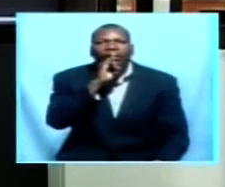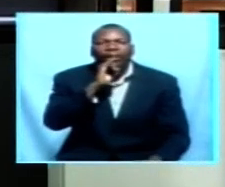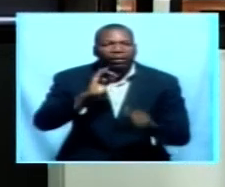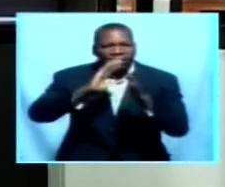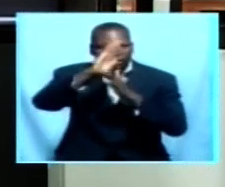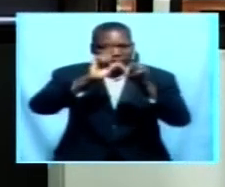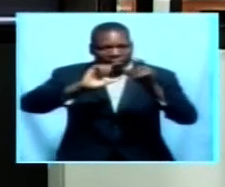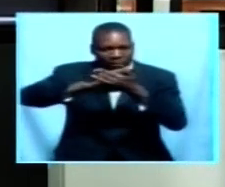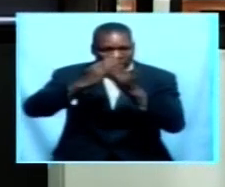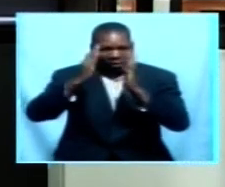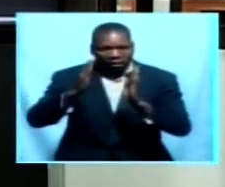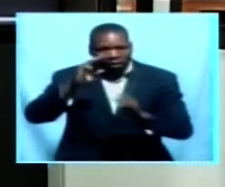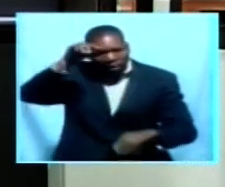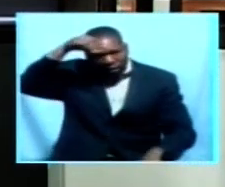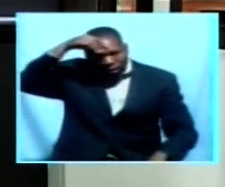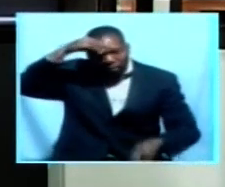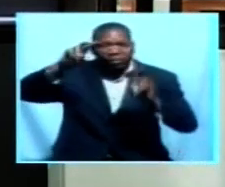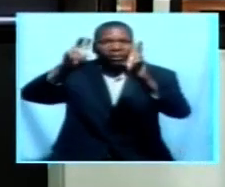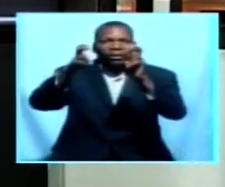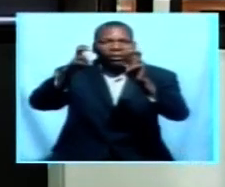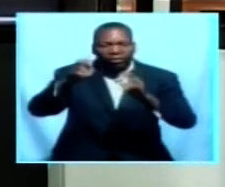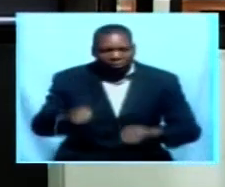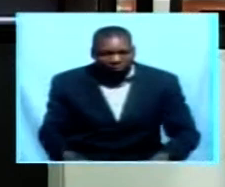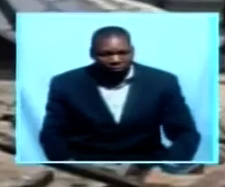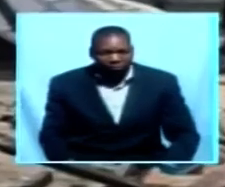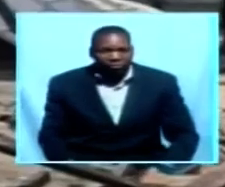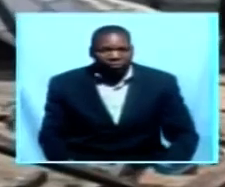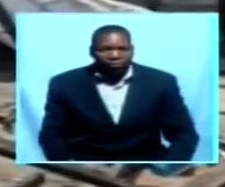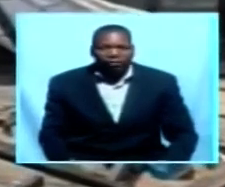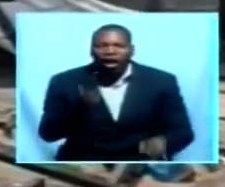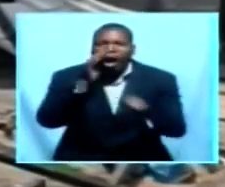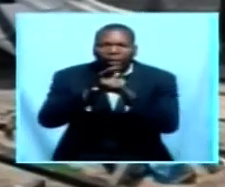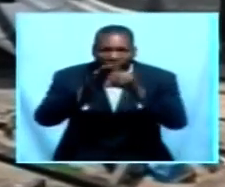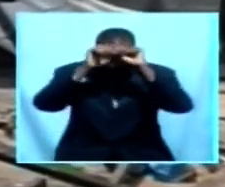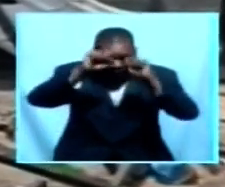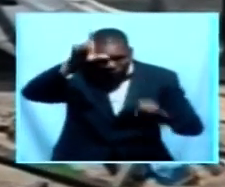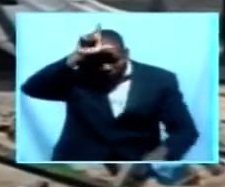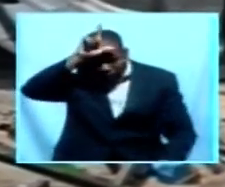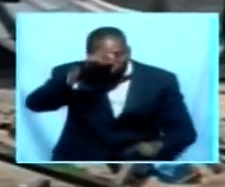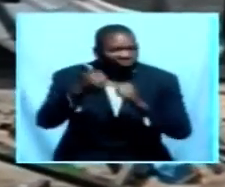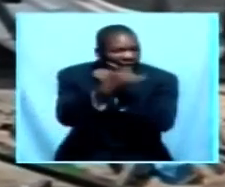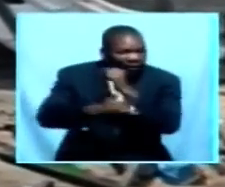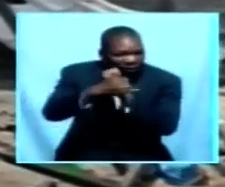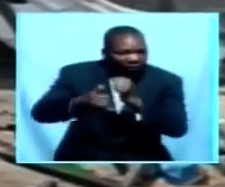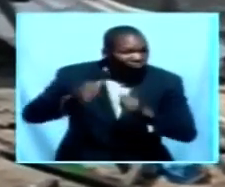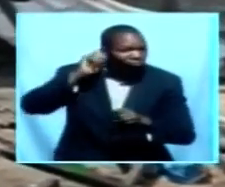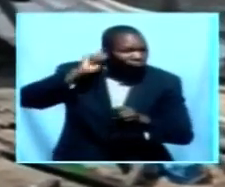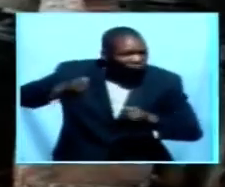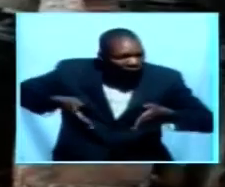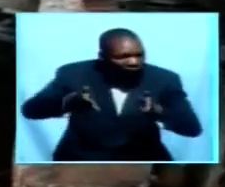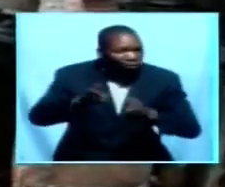Mwale. Stories making headlines. President Edgar Lungu vows that he will not allow lawlessness in the